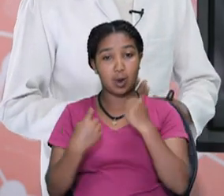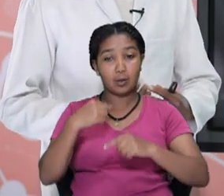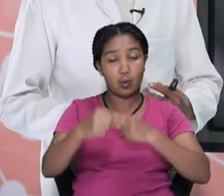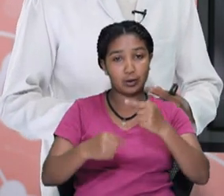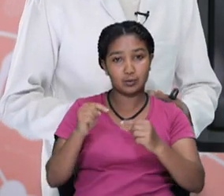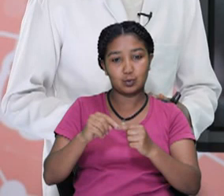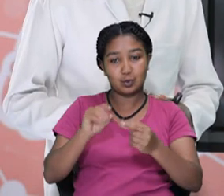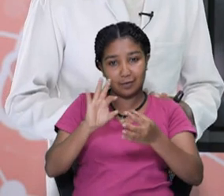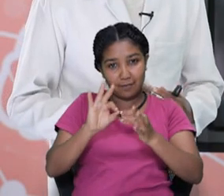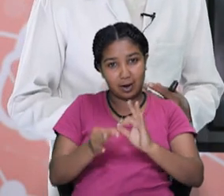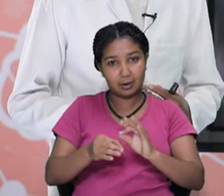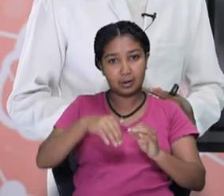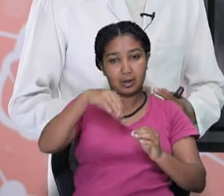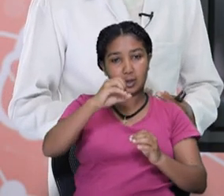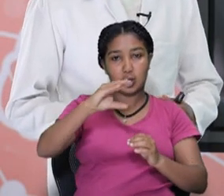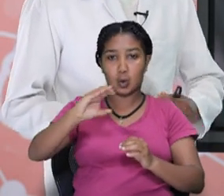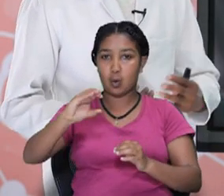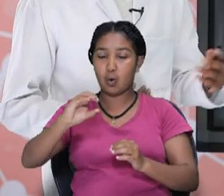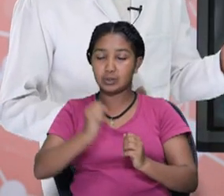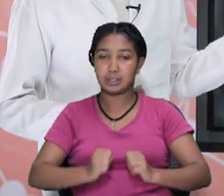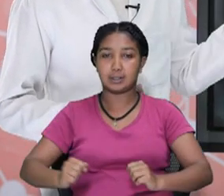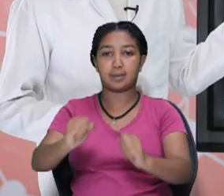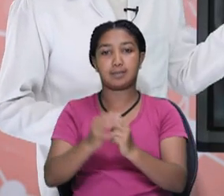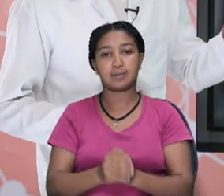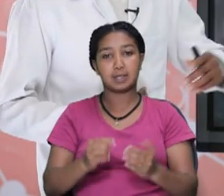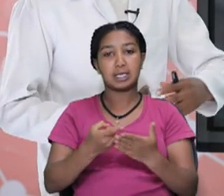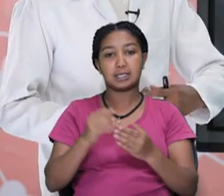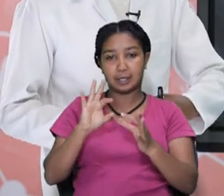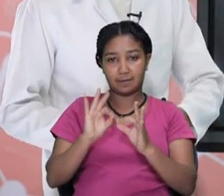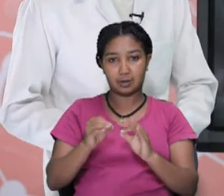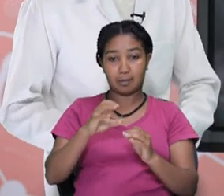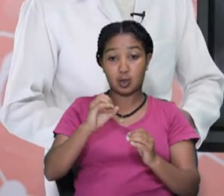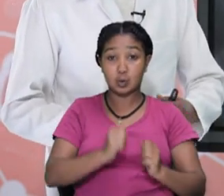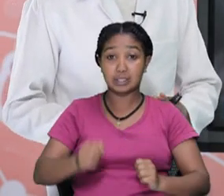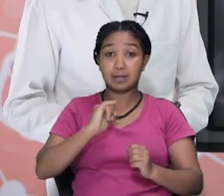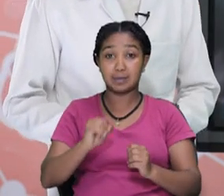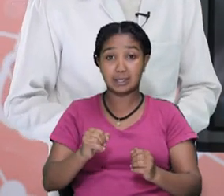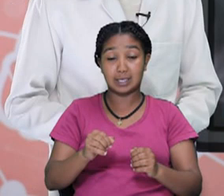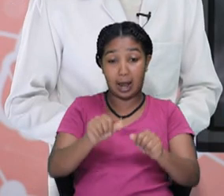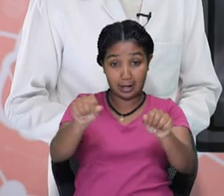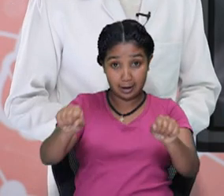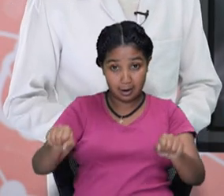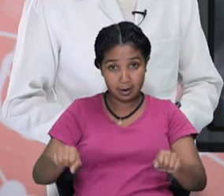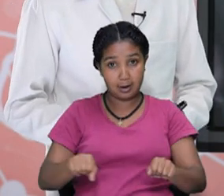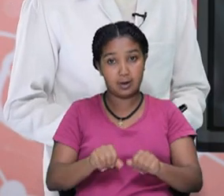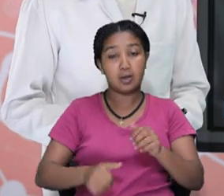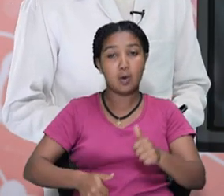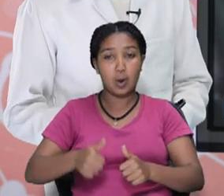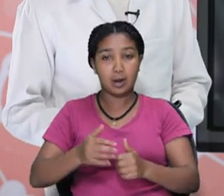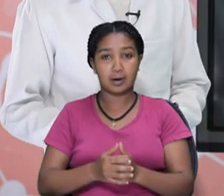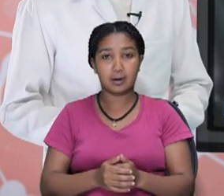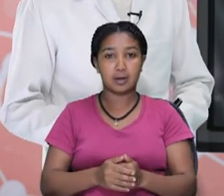going to define ecosystem. Here is a definition. Ecosystem is a given area